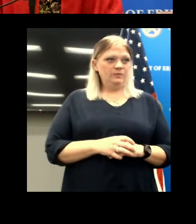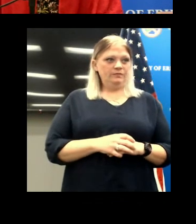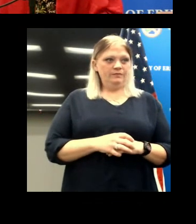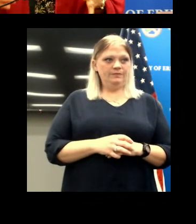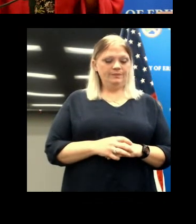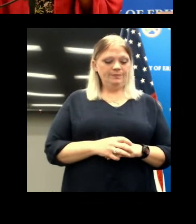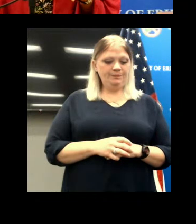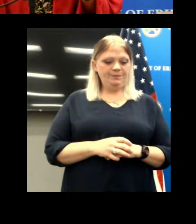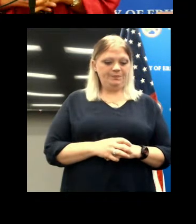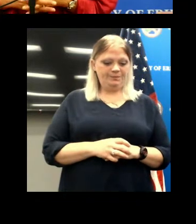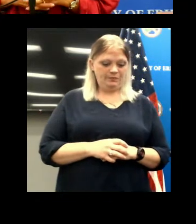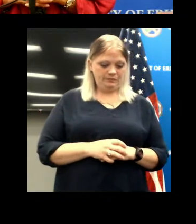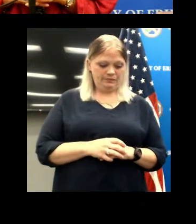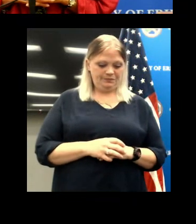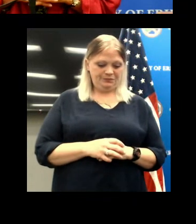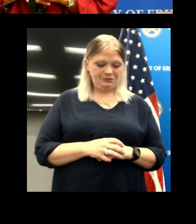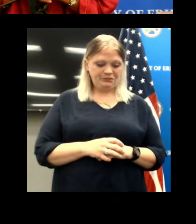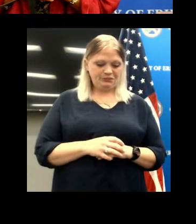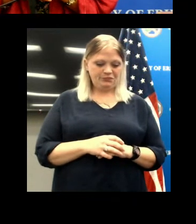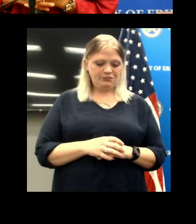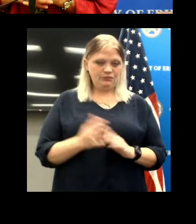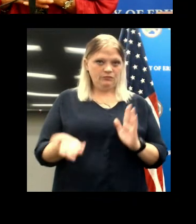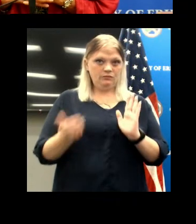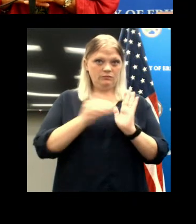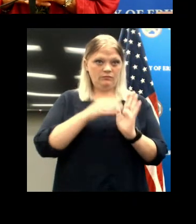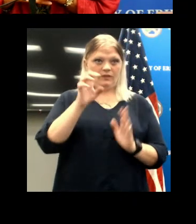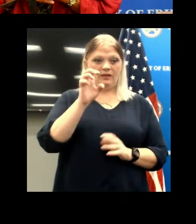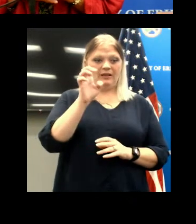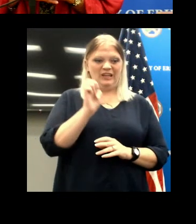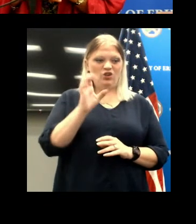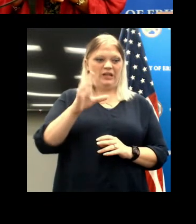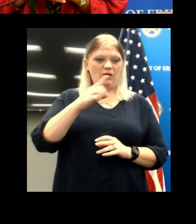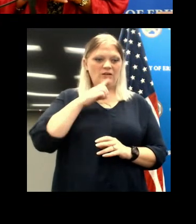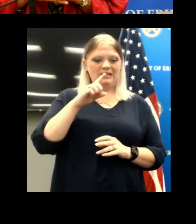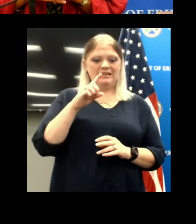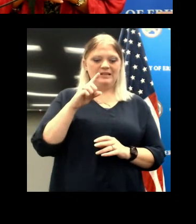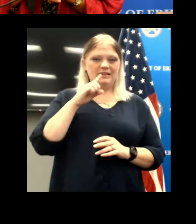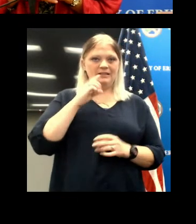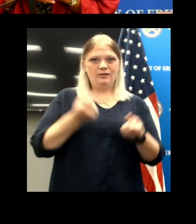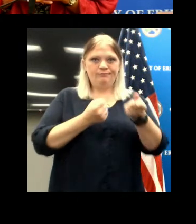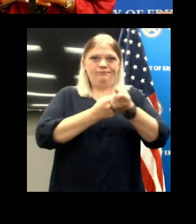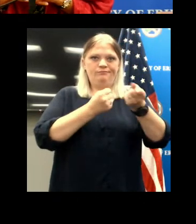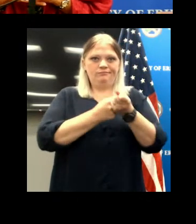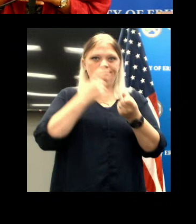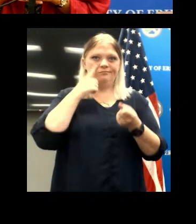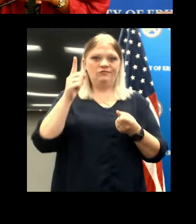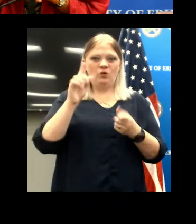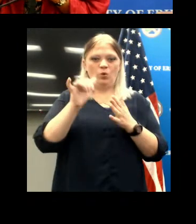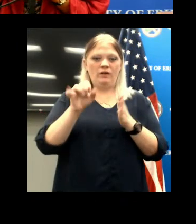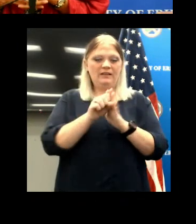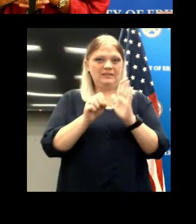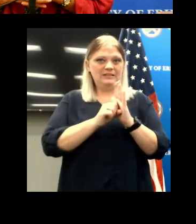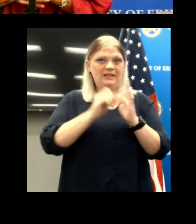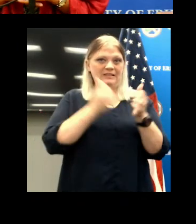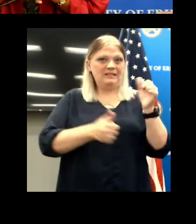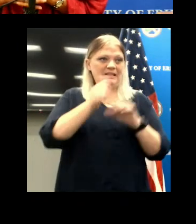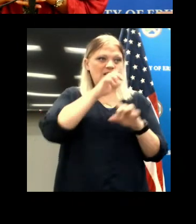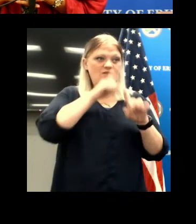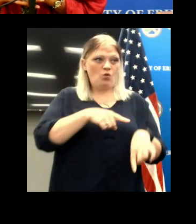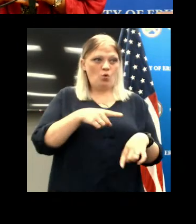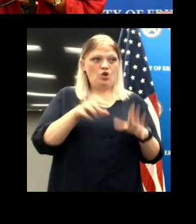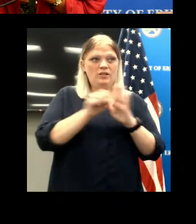So again, the Erie County is the enforcement arm for the New York State's executive orders and the State Health